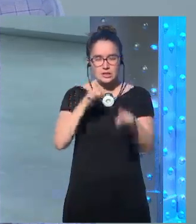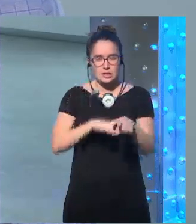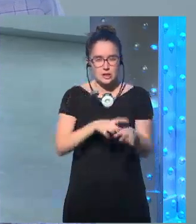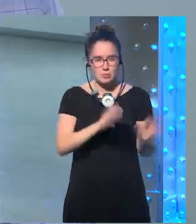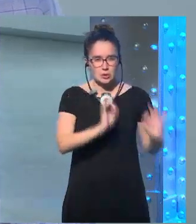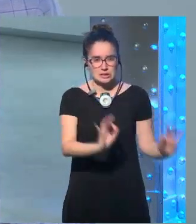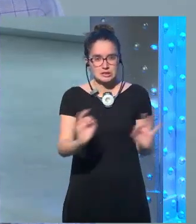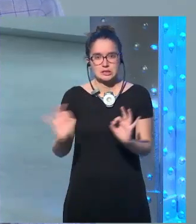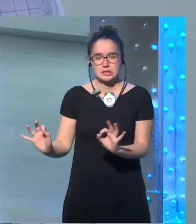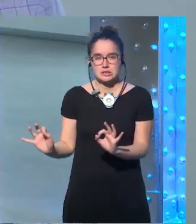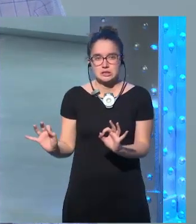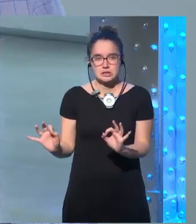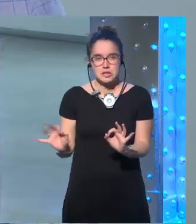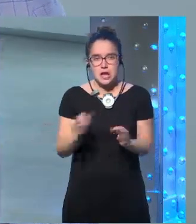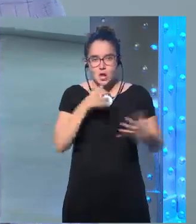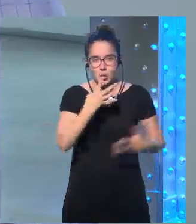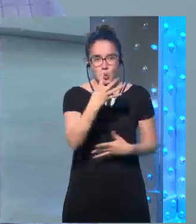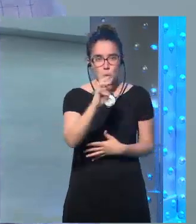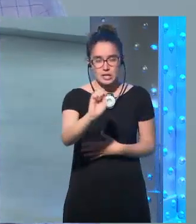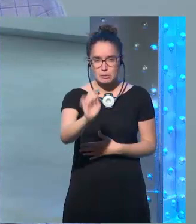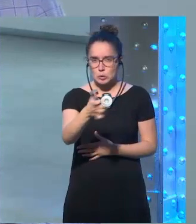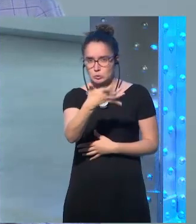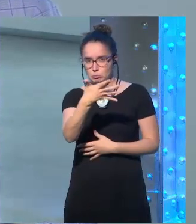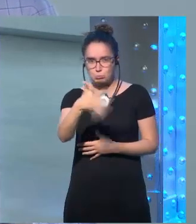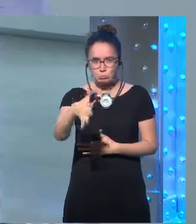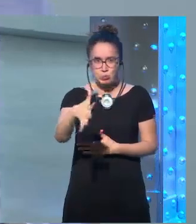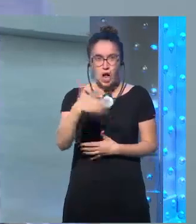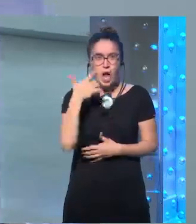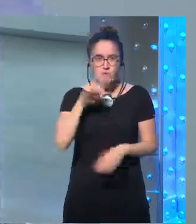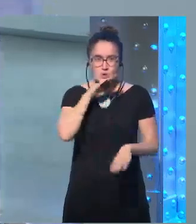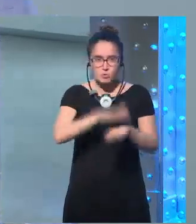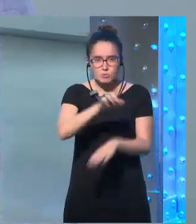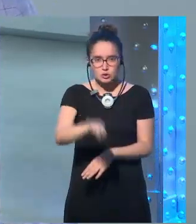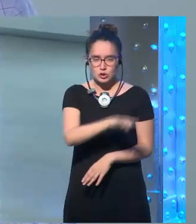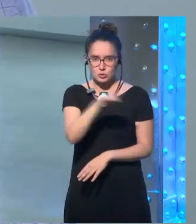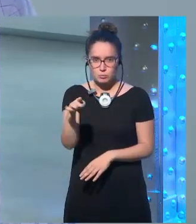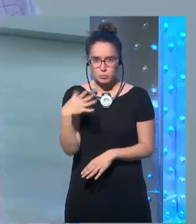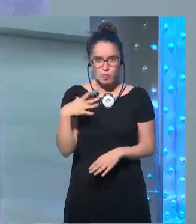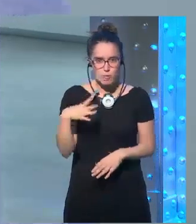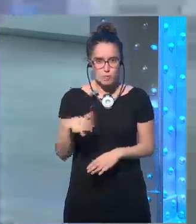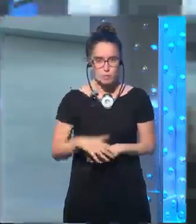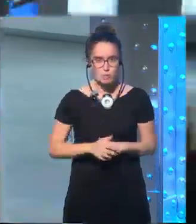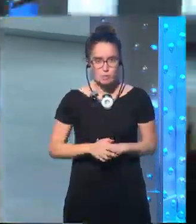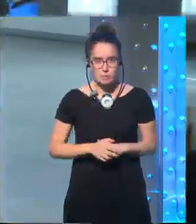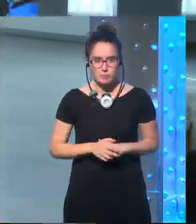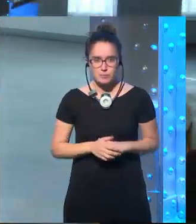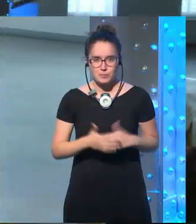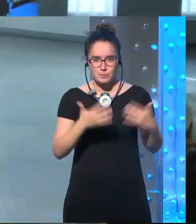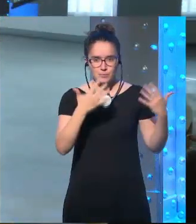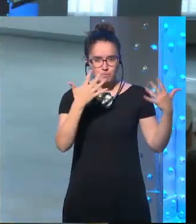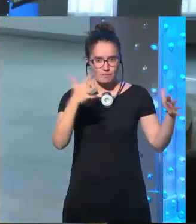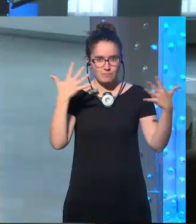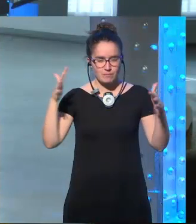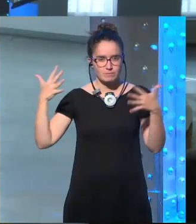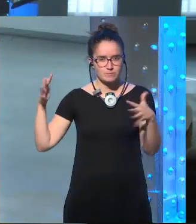a Q&A session. We will try to stick to the schedule, and through the next 40 minutes we will try to comply with